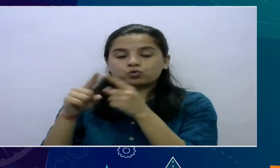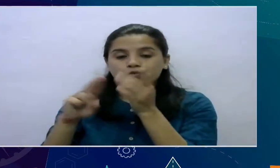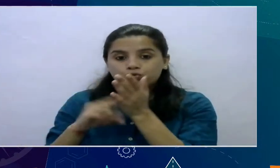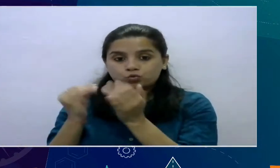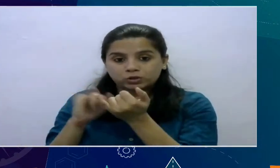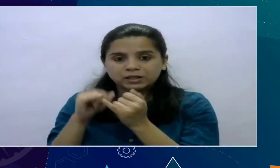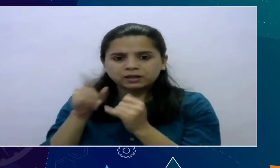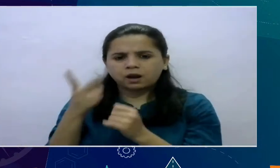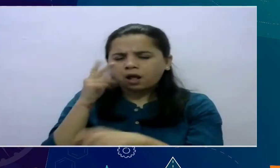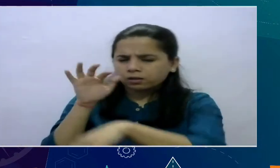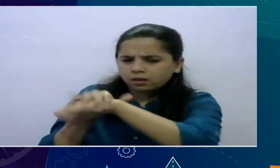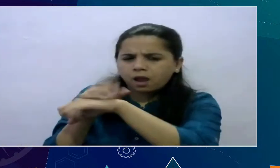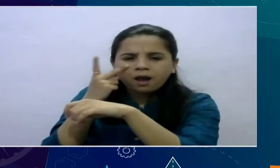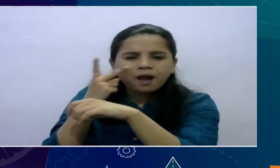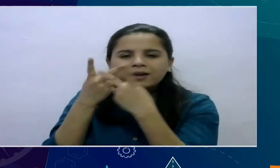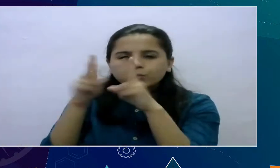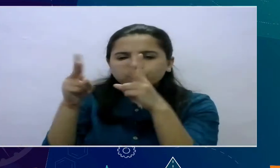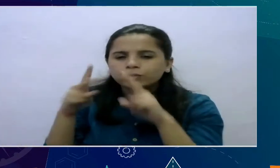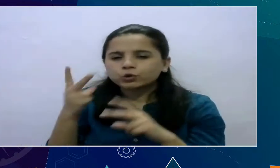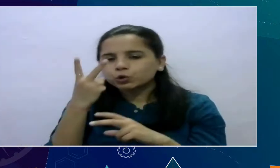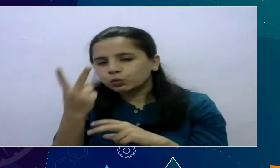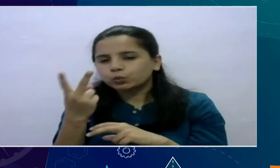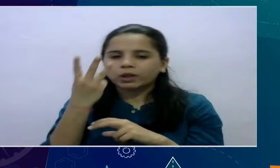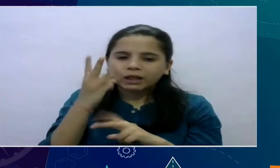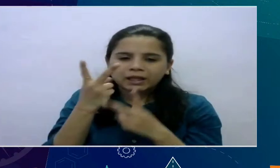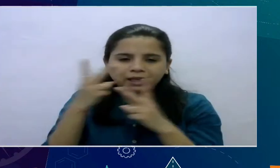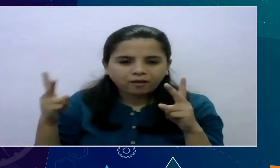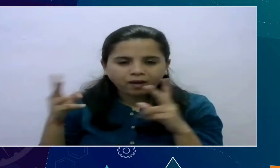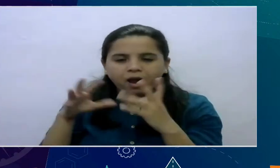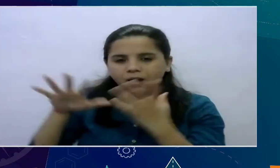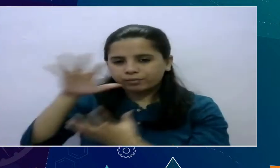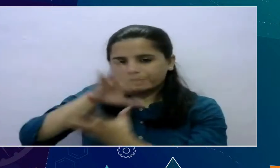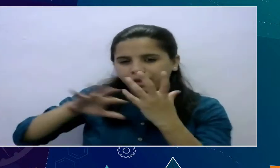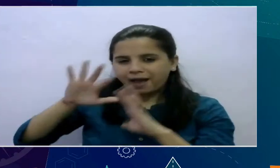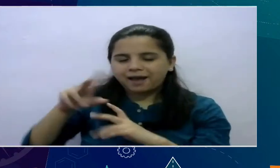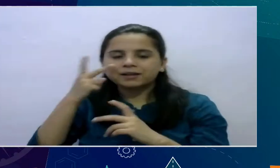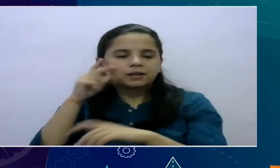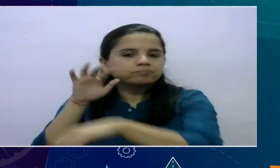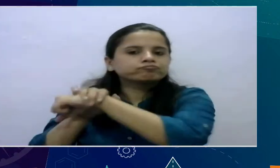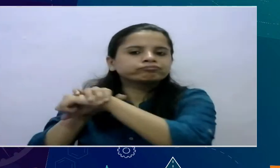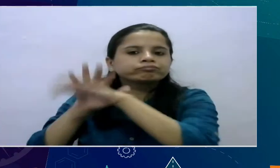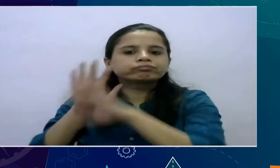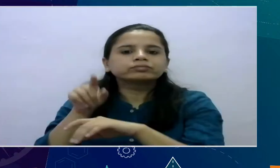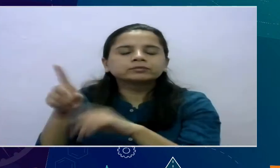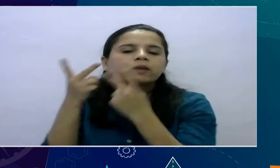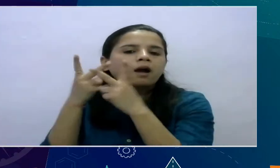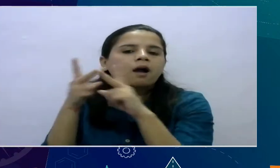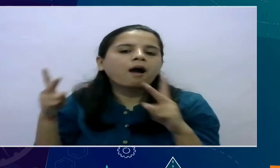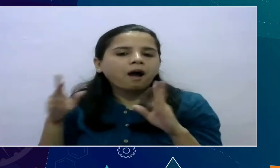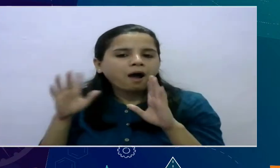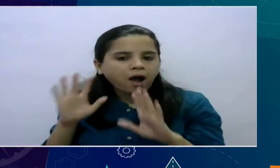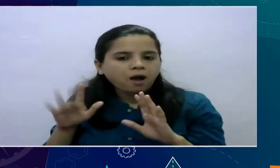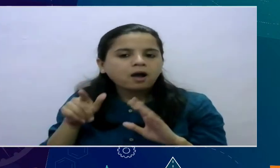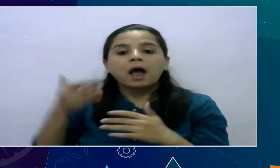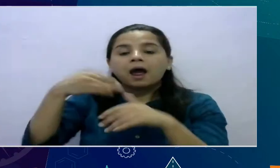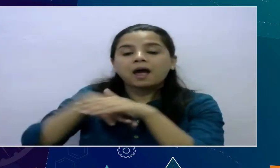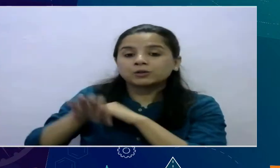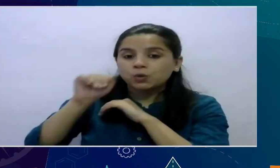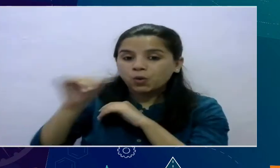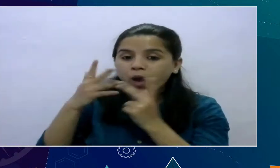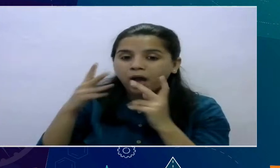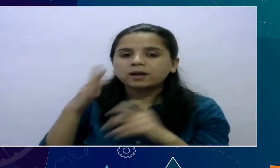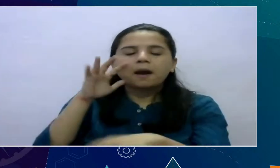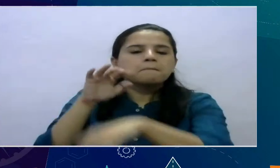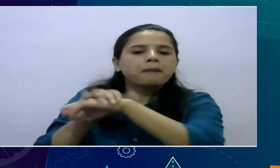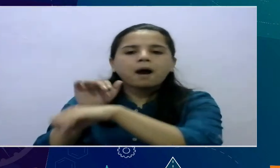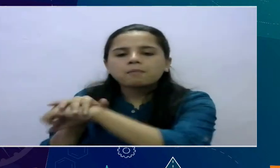visible. There will be two or more different kind of components which will make a heterogeneous mixture, and the components will be visible